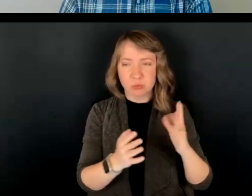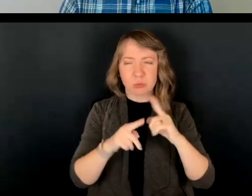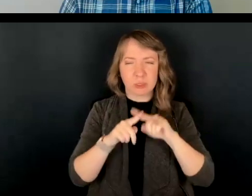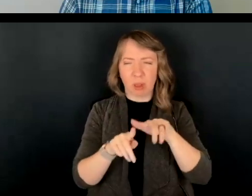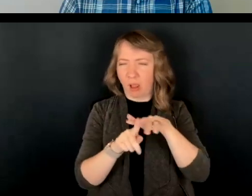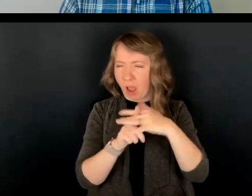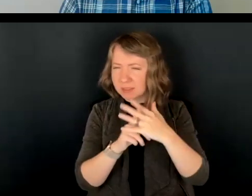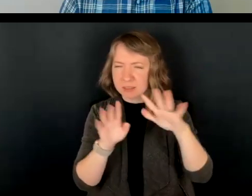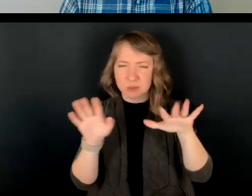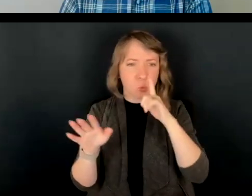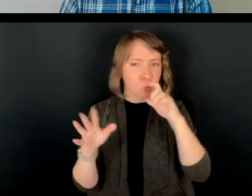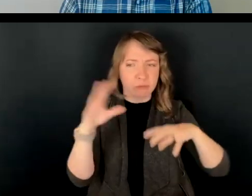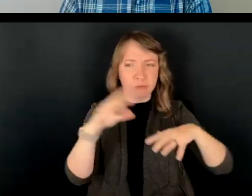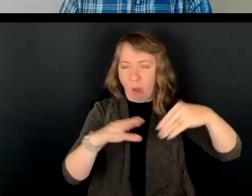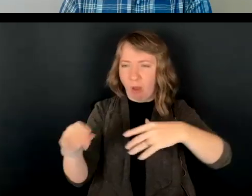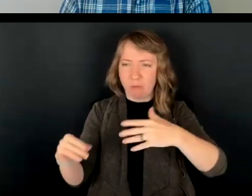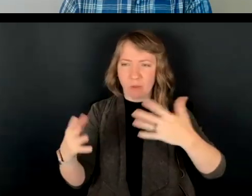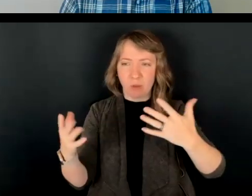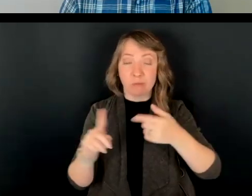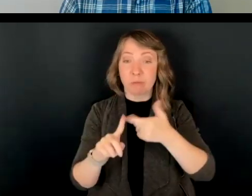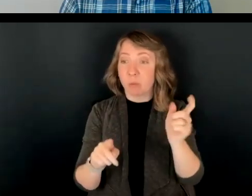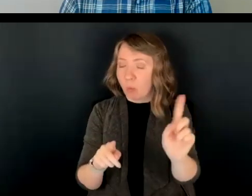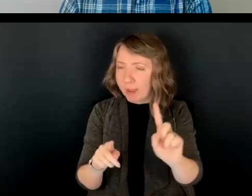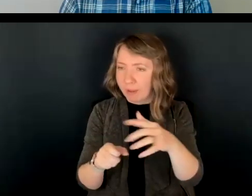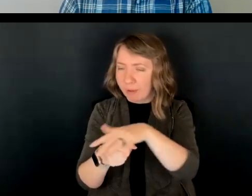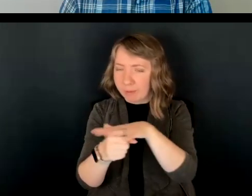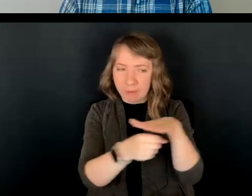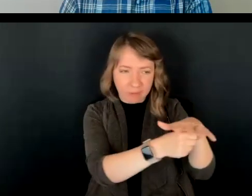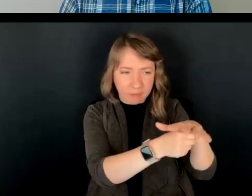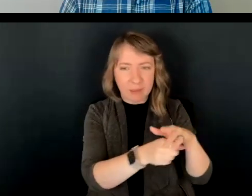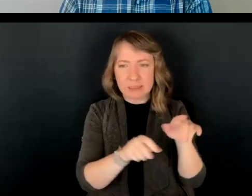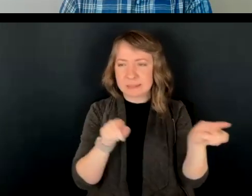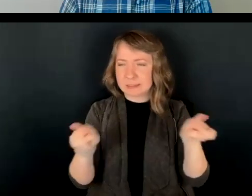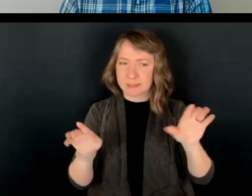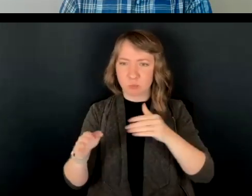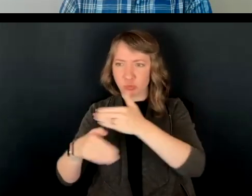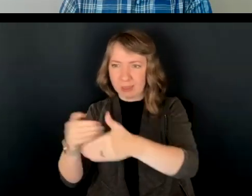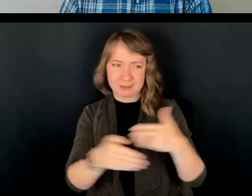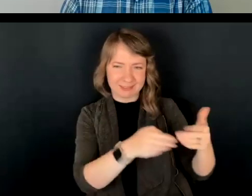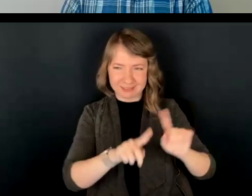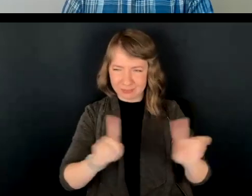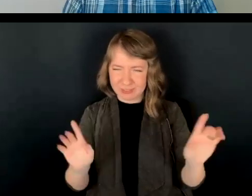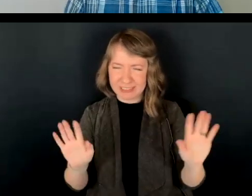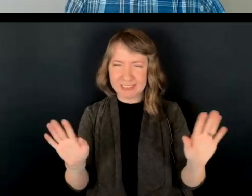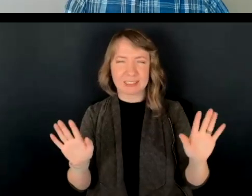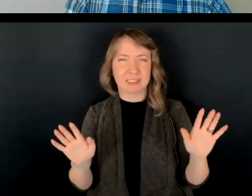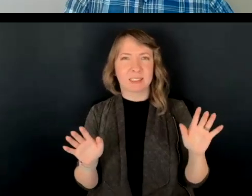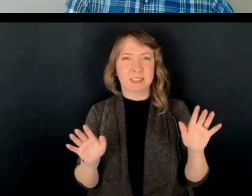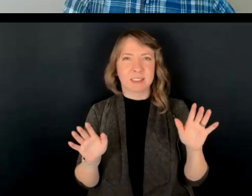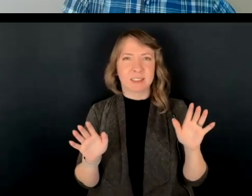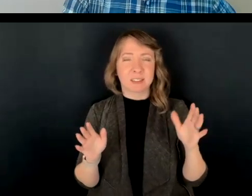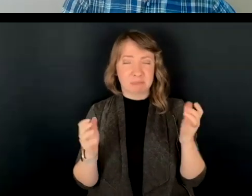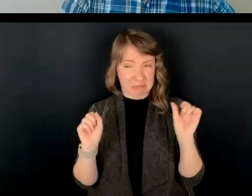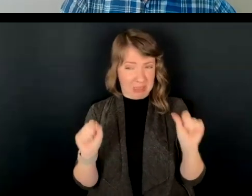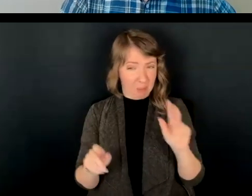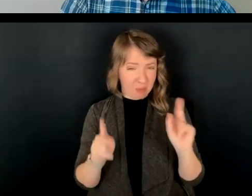who's involved, what region you're working in. They often have different processes. How could people just reflect